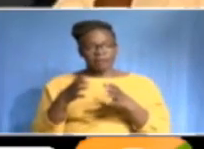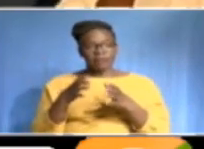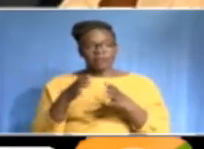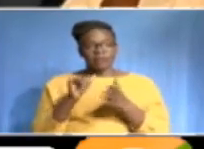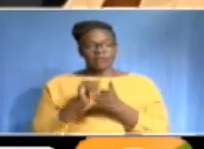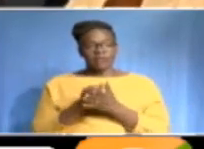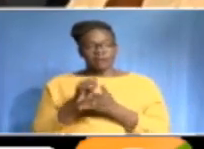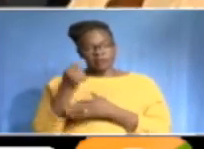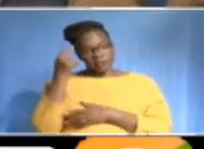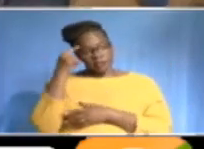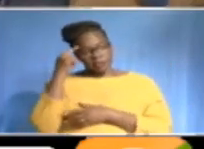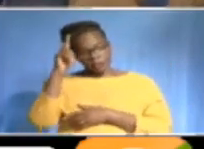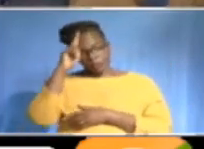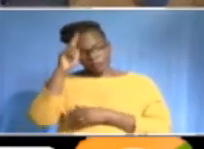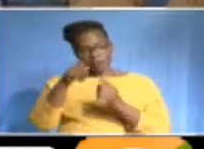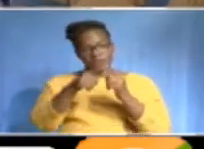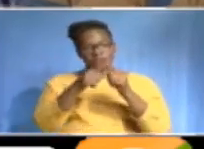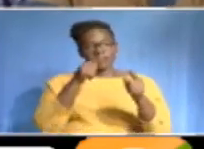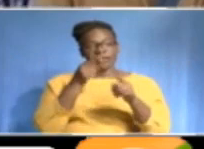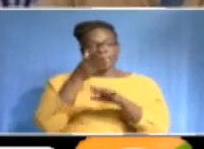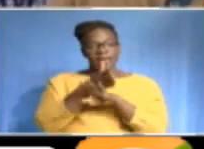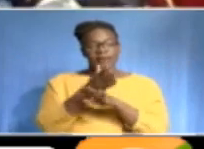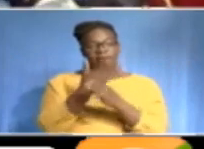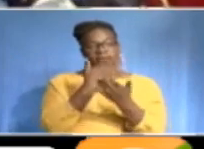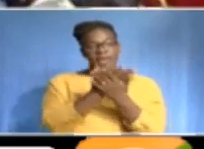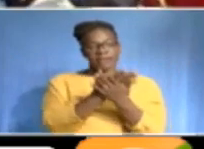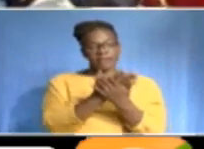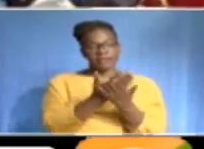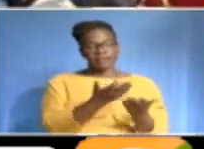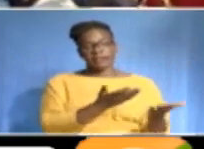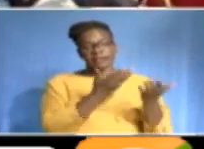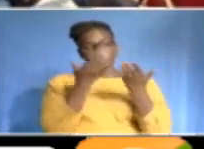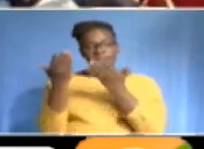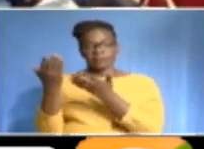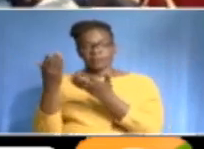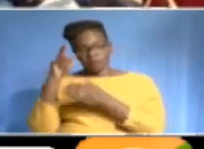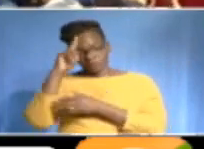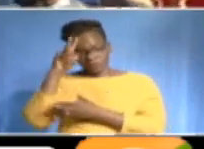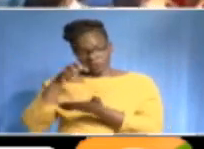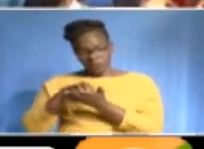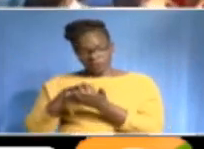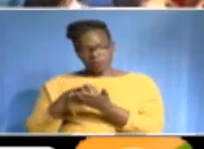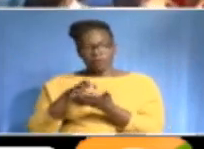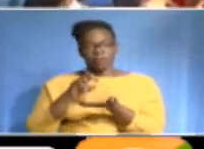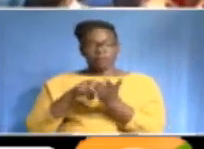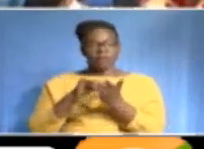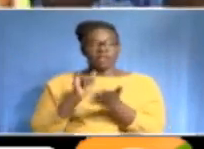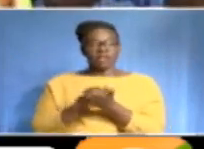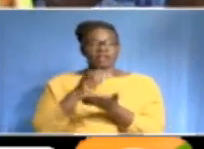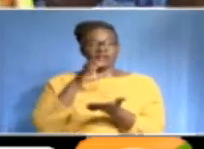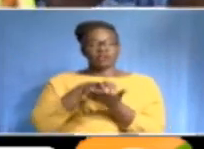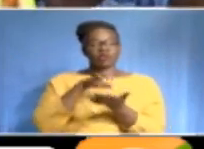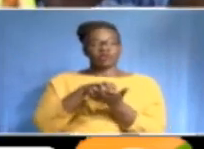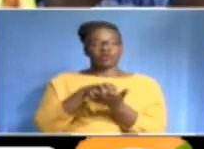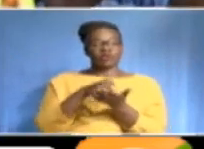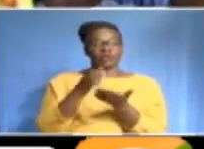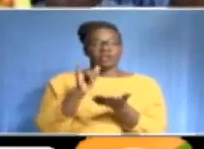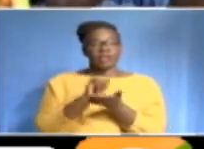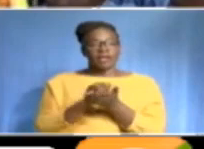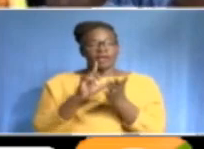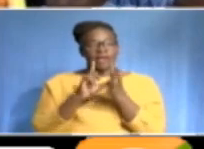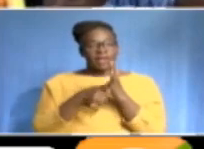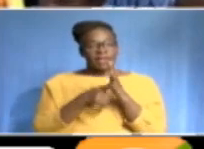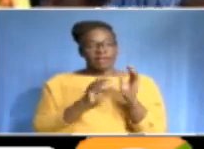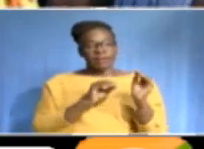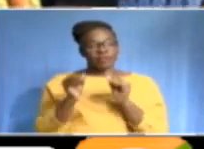enforcement agencies after being arrested. So this is a whole lot of a situation that culminated to this,